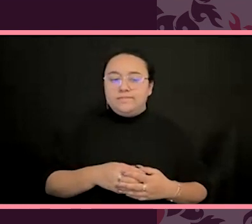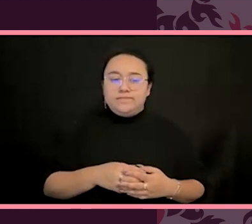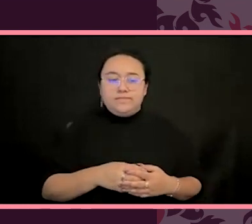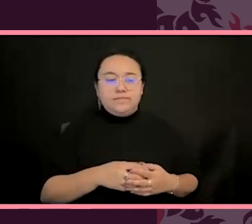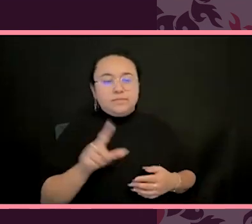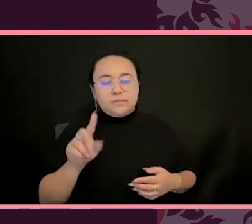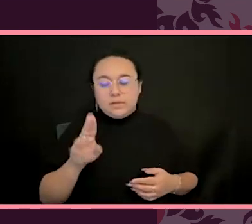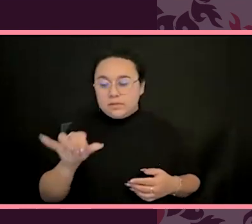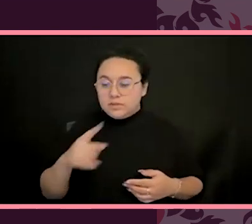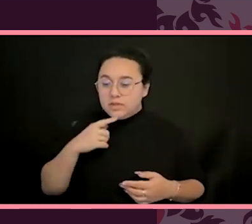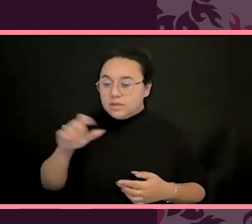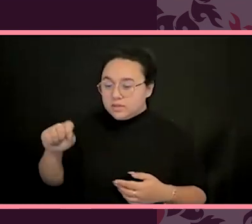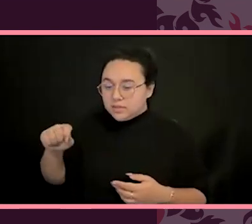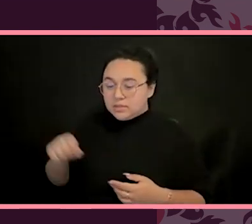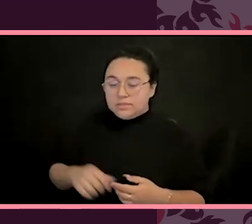Yeah.